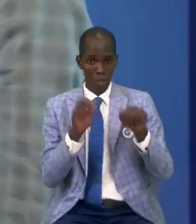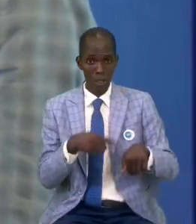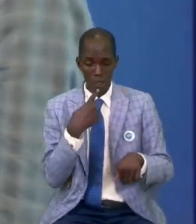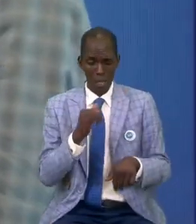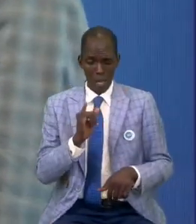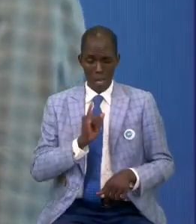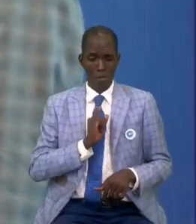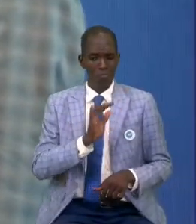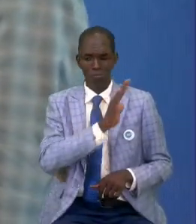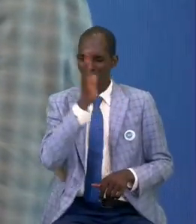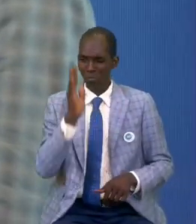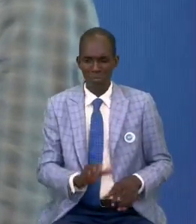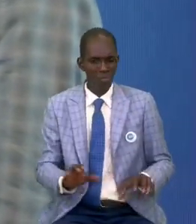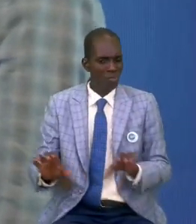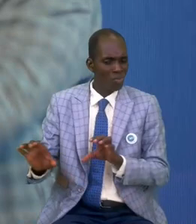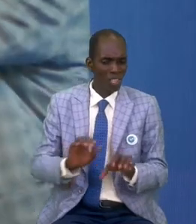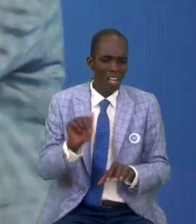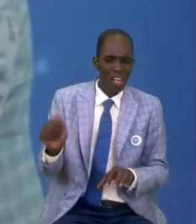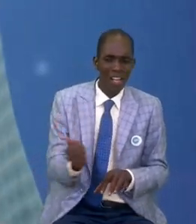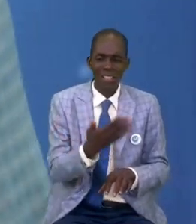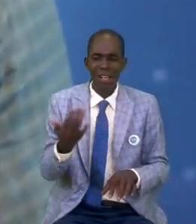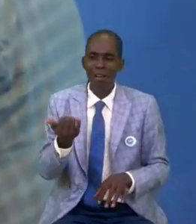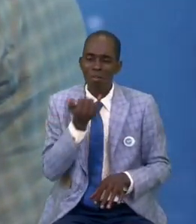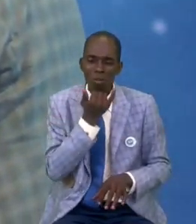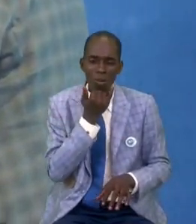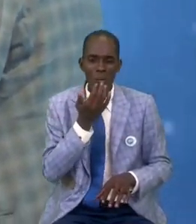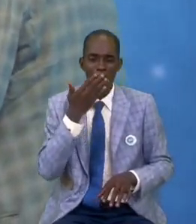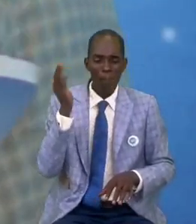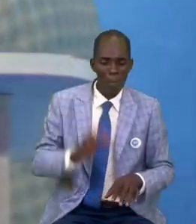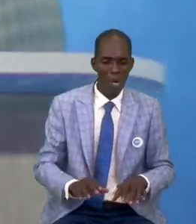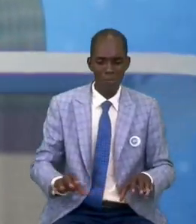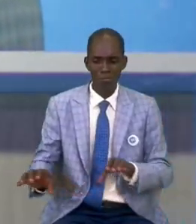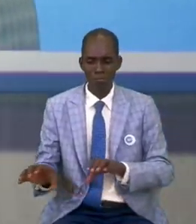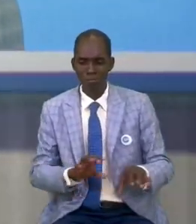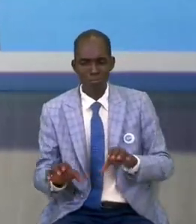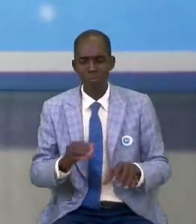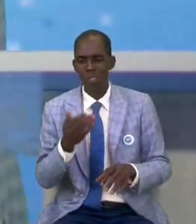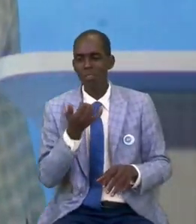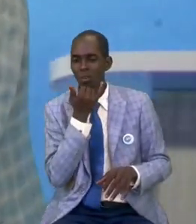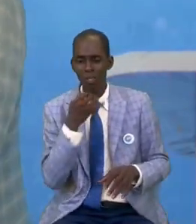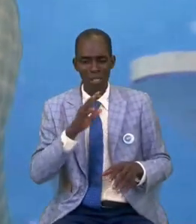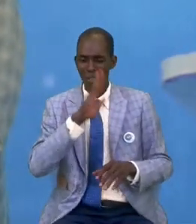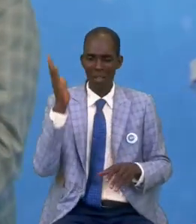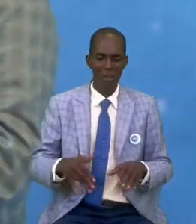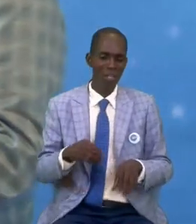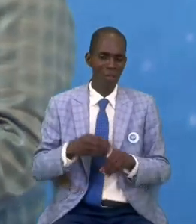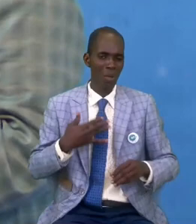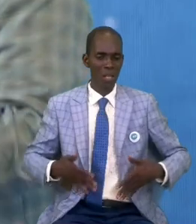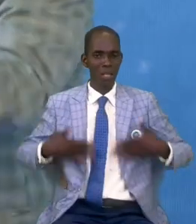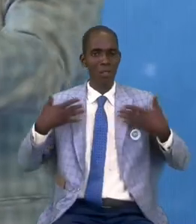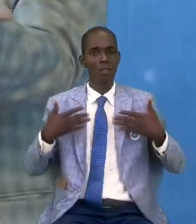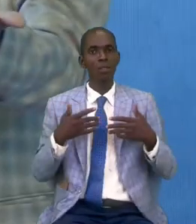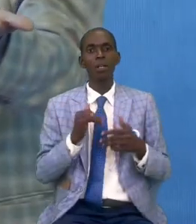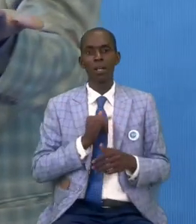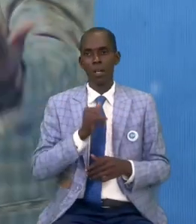or action in my life? I'm sure you understand. Somebody gets angry and gets furious,